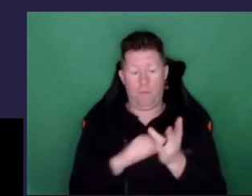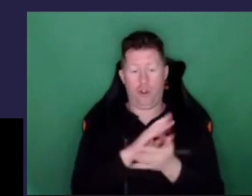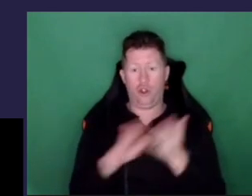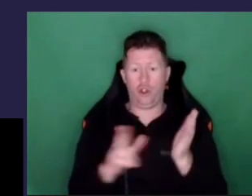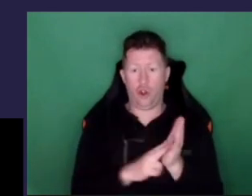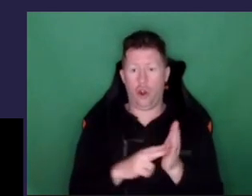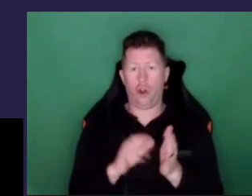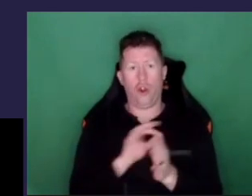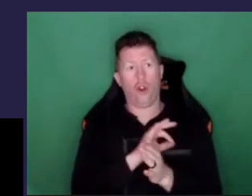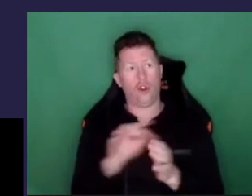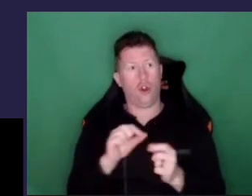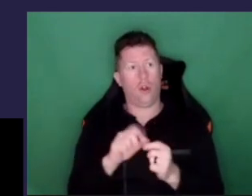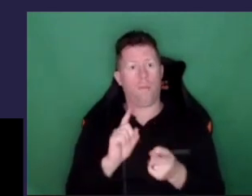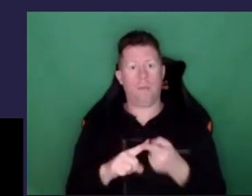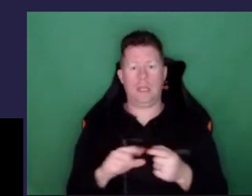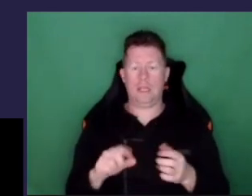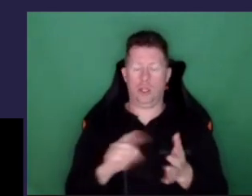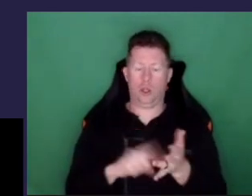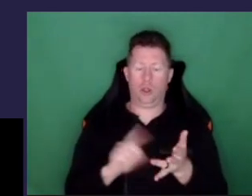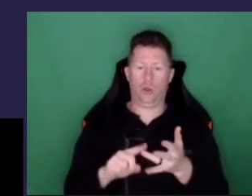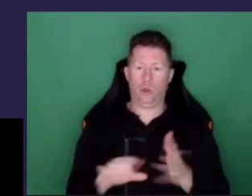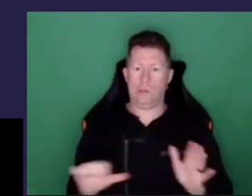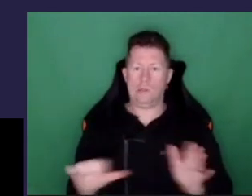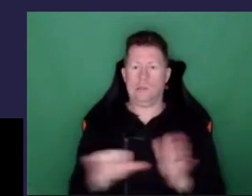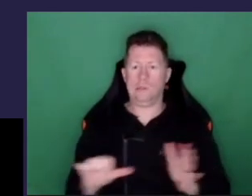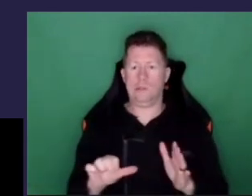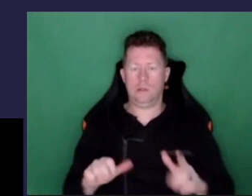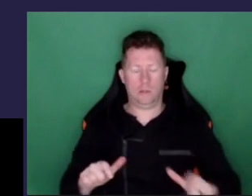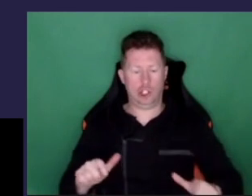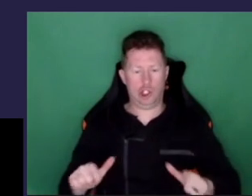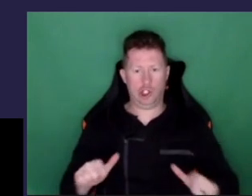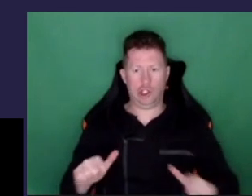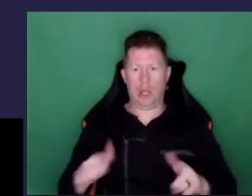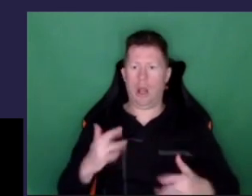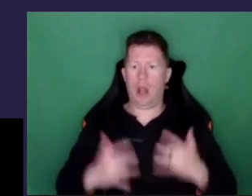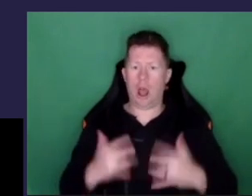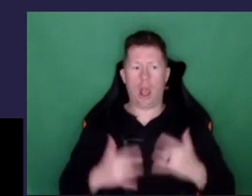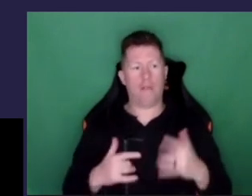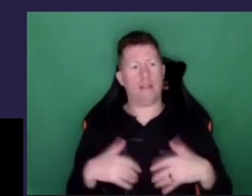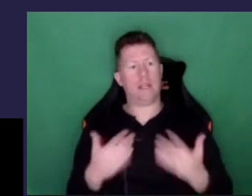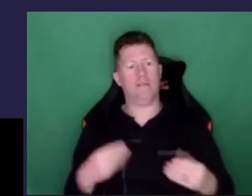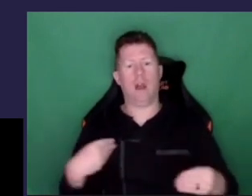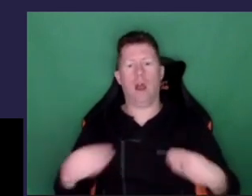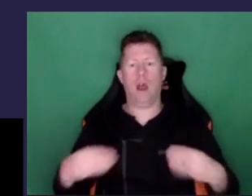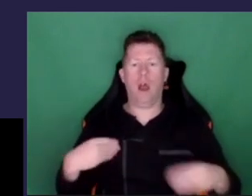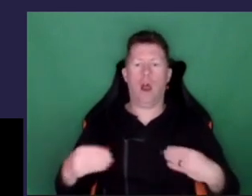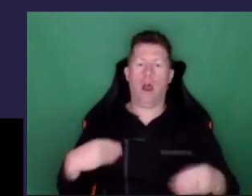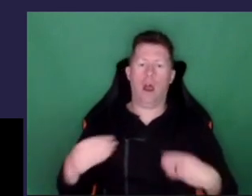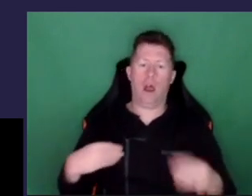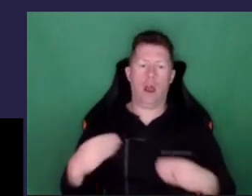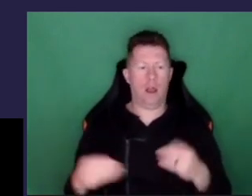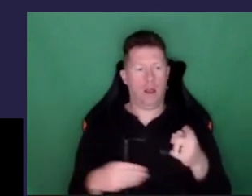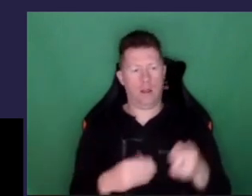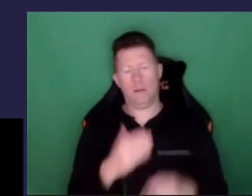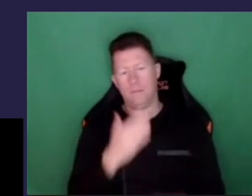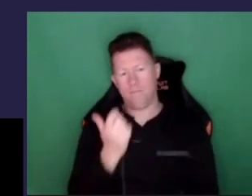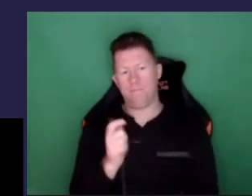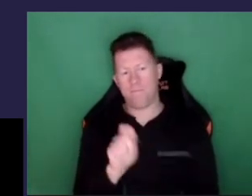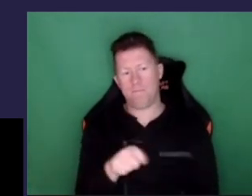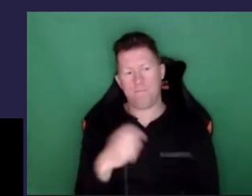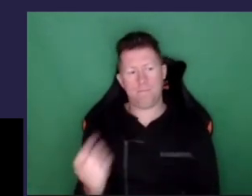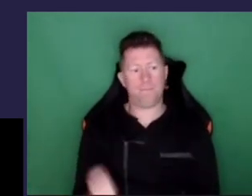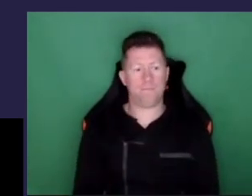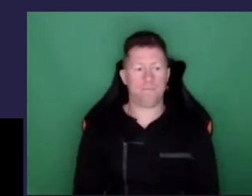quite so rigid and controlled in his own life as an attorney. Next slide, please.